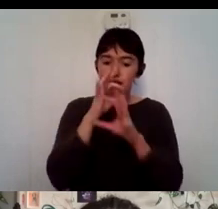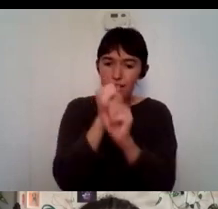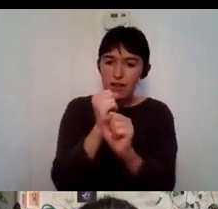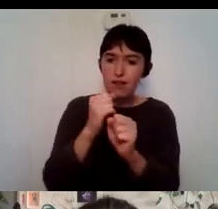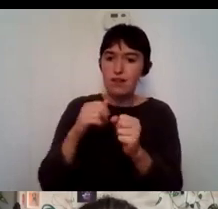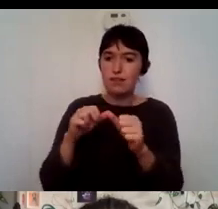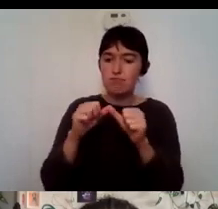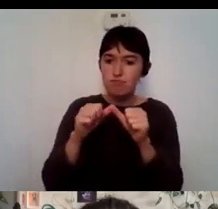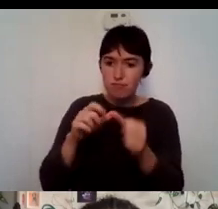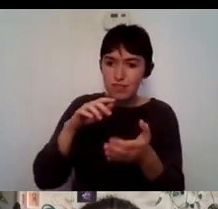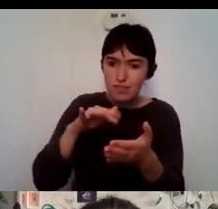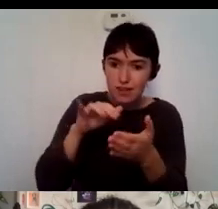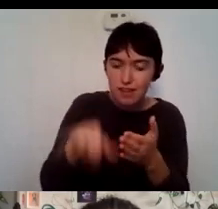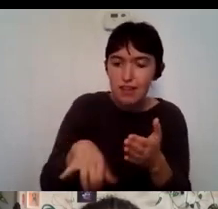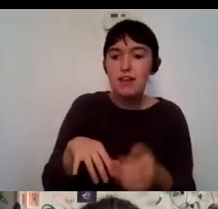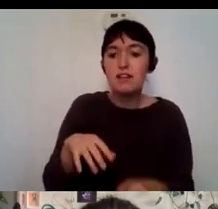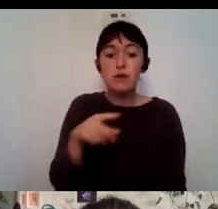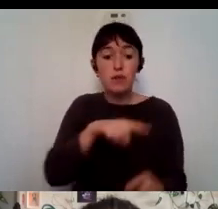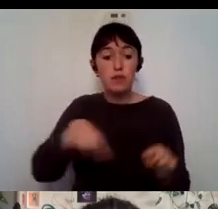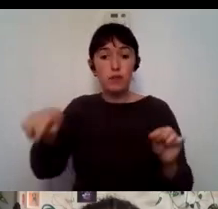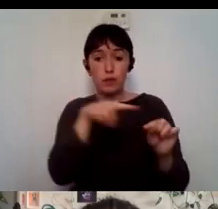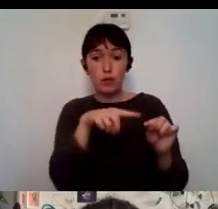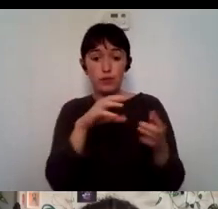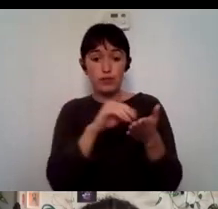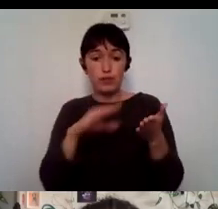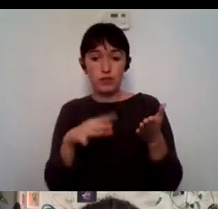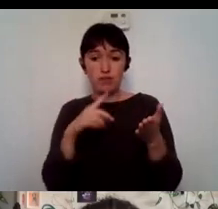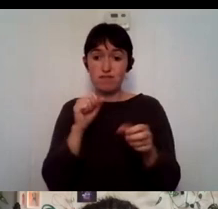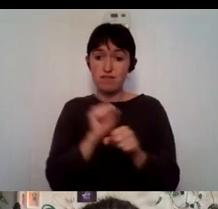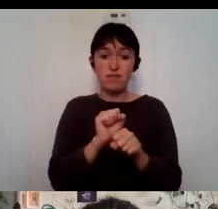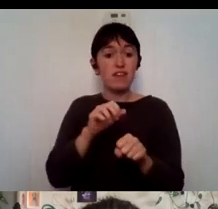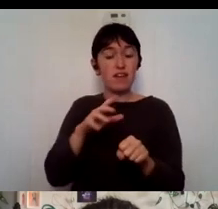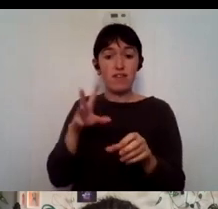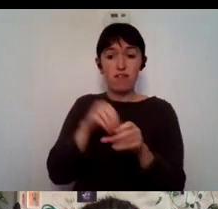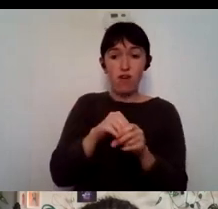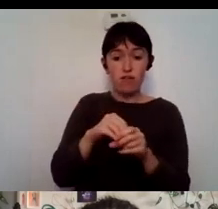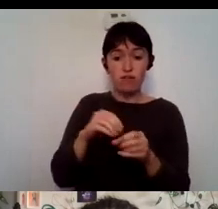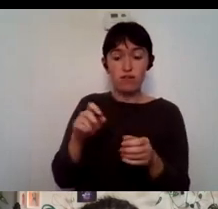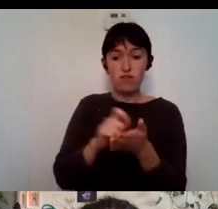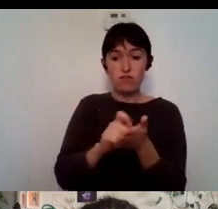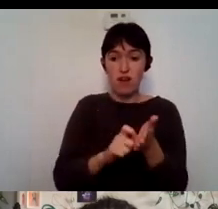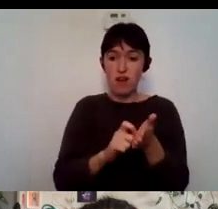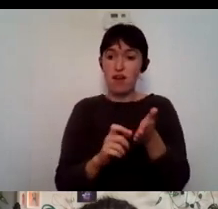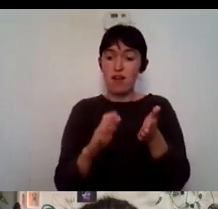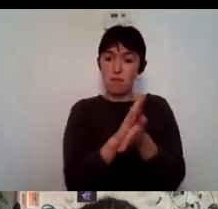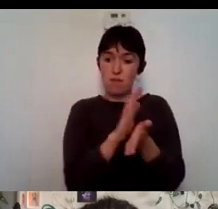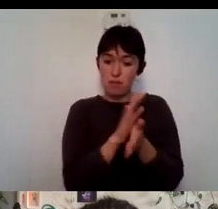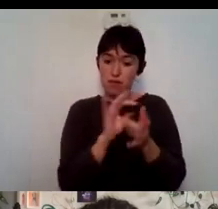involved in that particular study. So that's actually where it started from, just a very simple kind of observation.